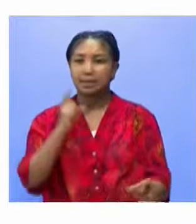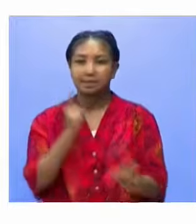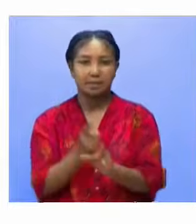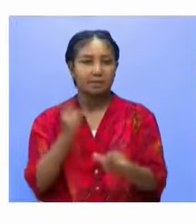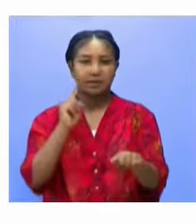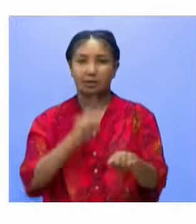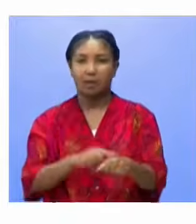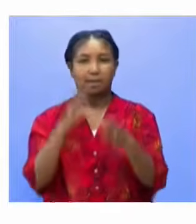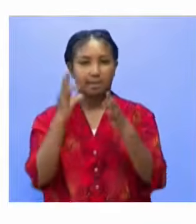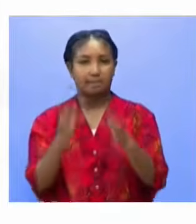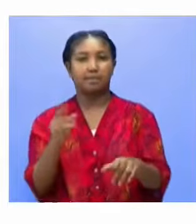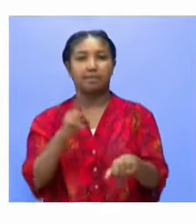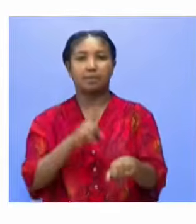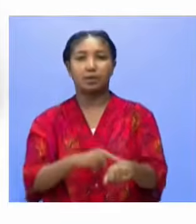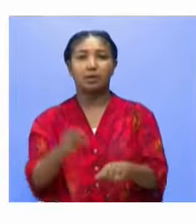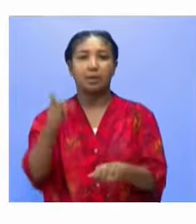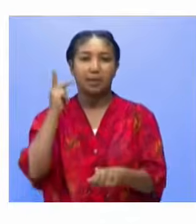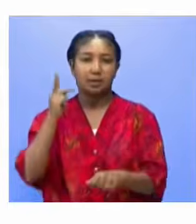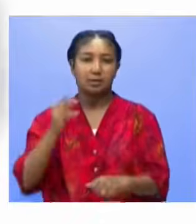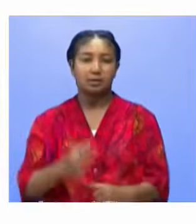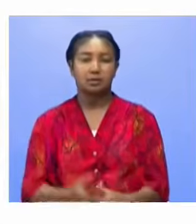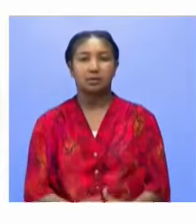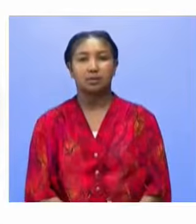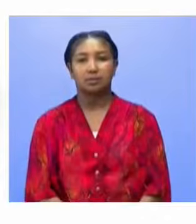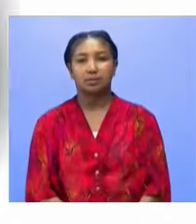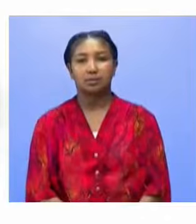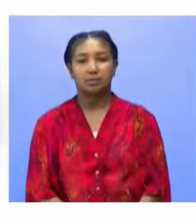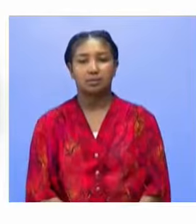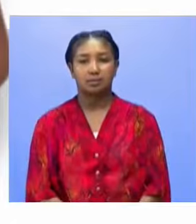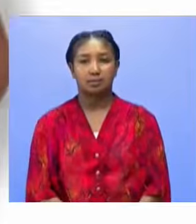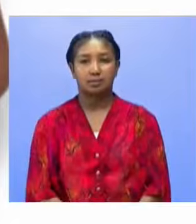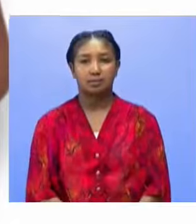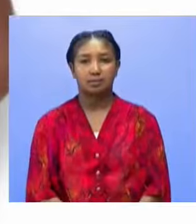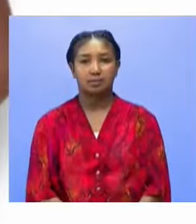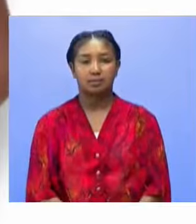specific time in the past.